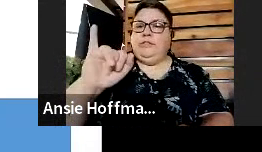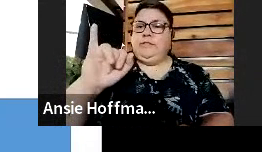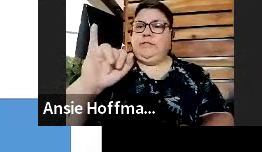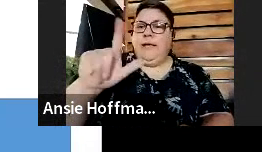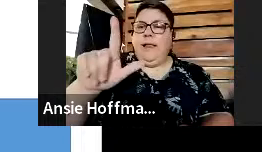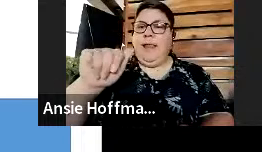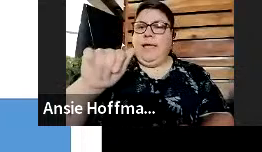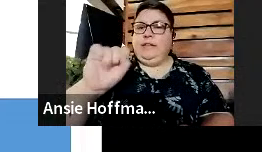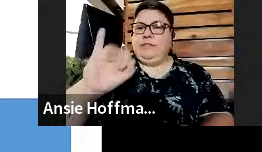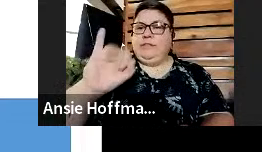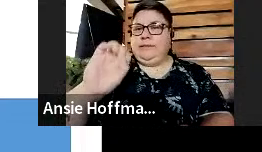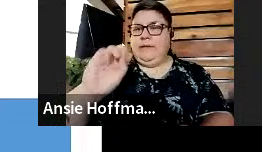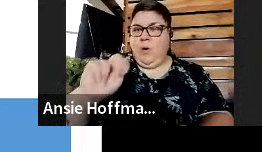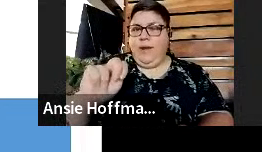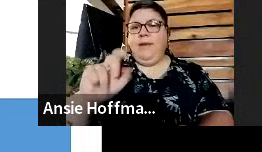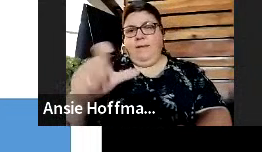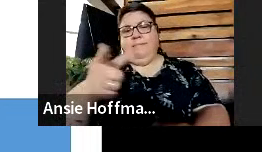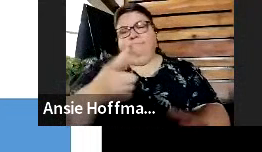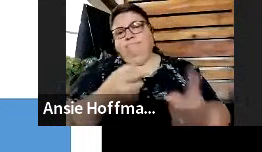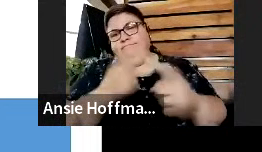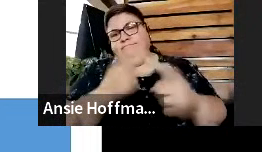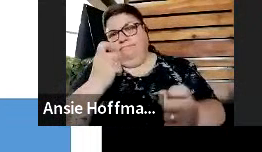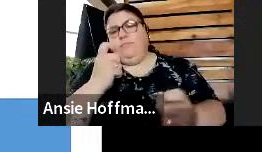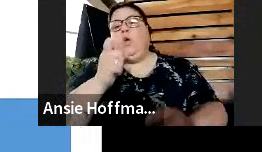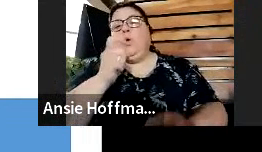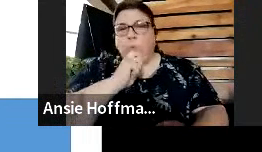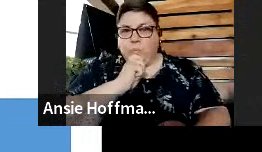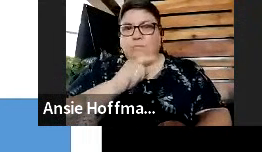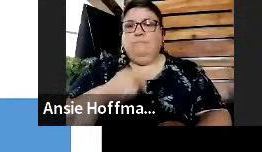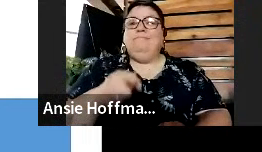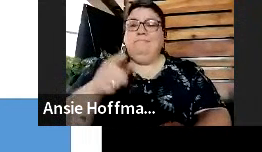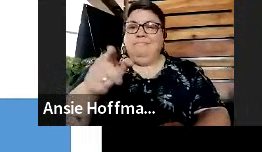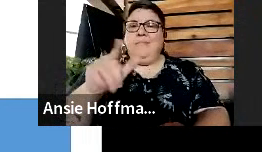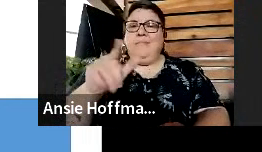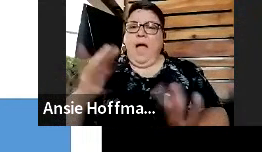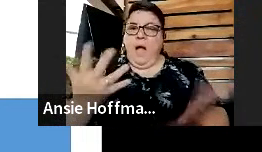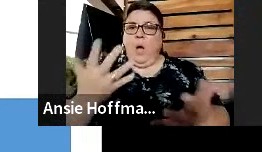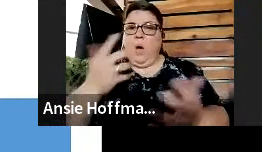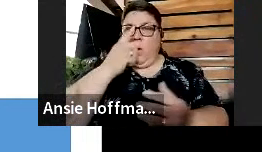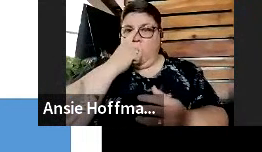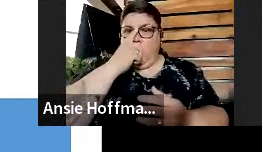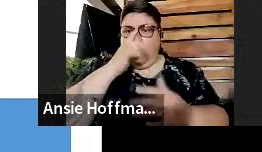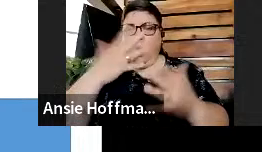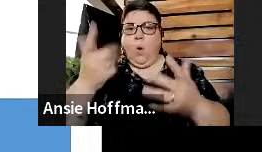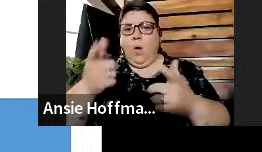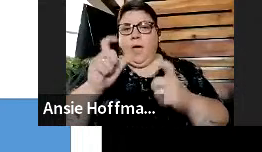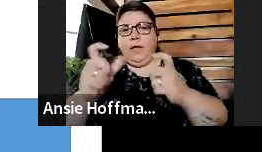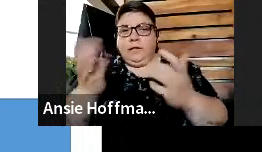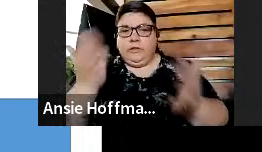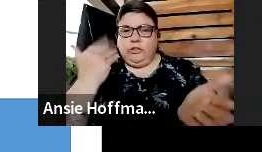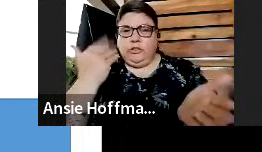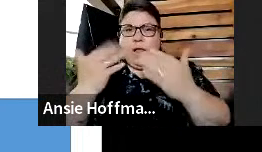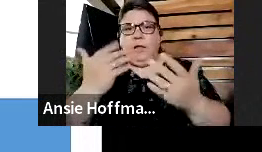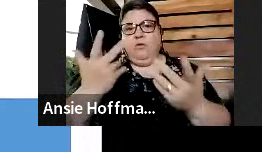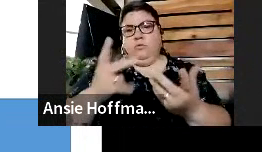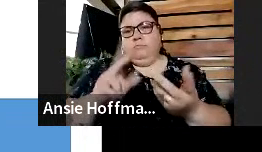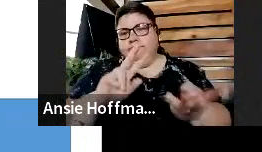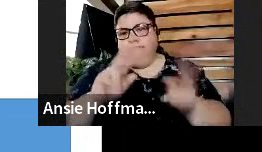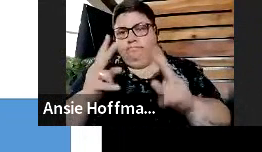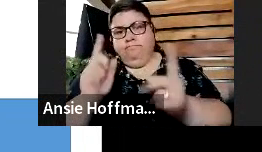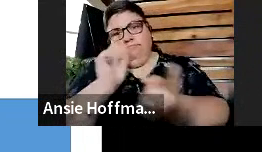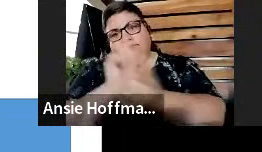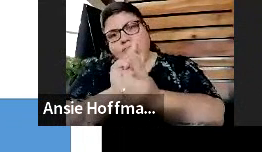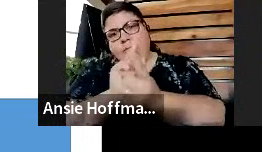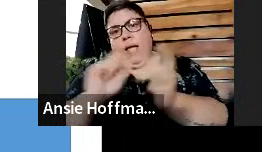a litigation process can be used to either challenge an appeal, ADR, or any